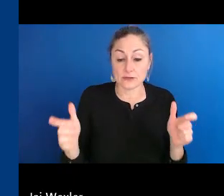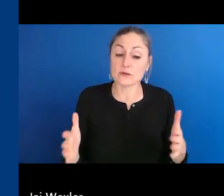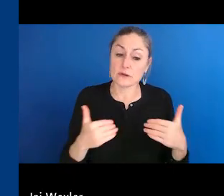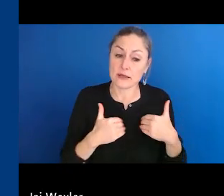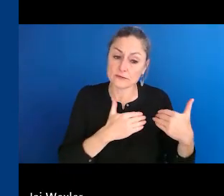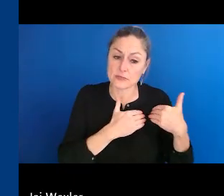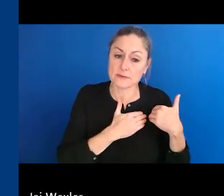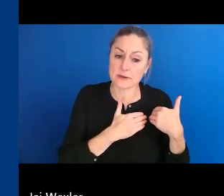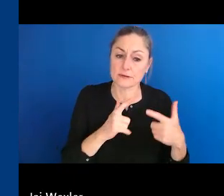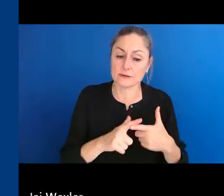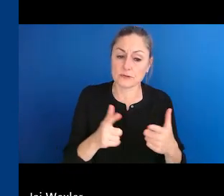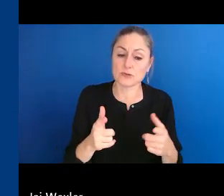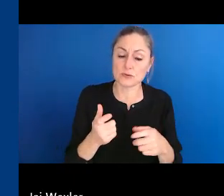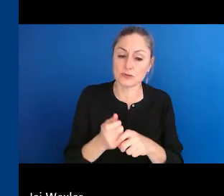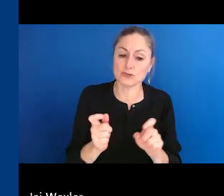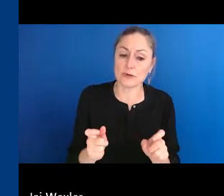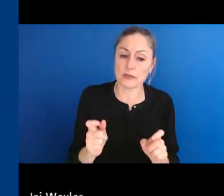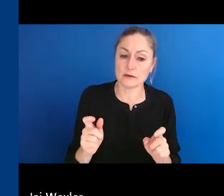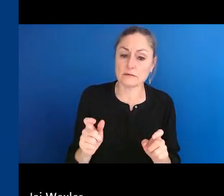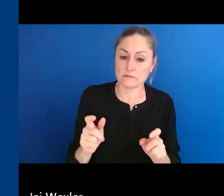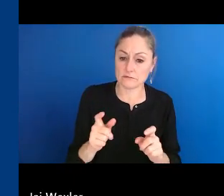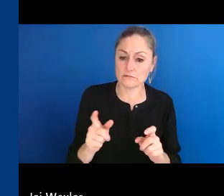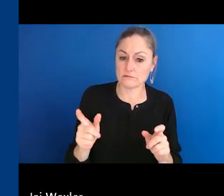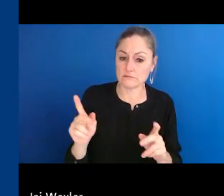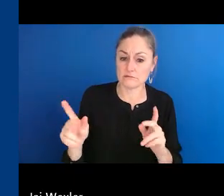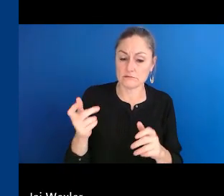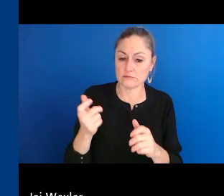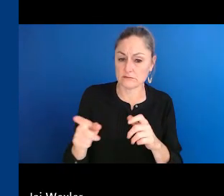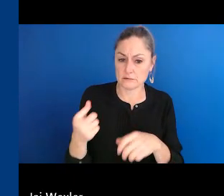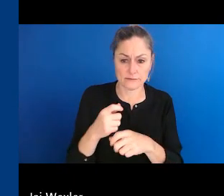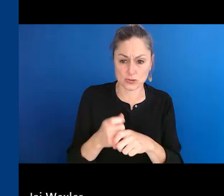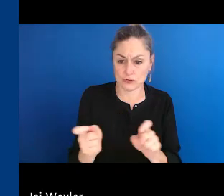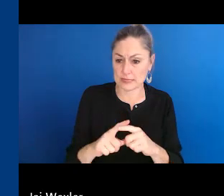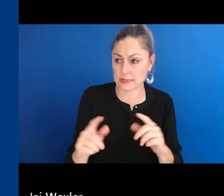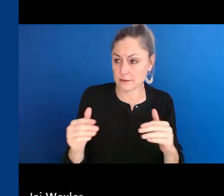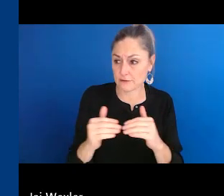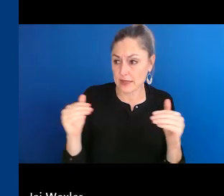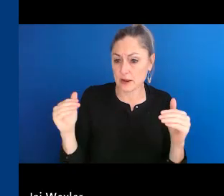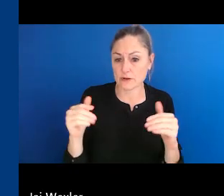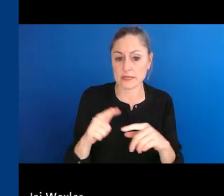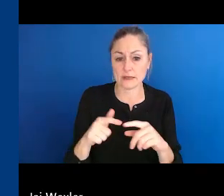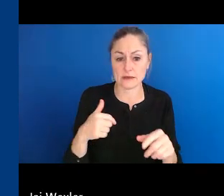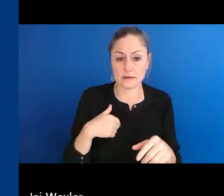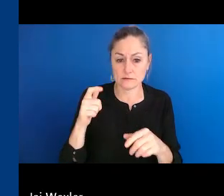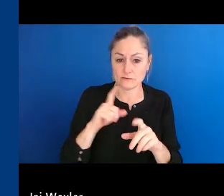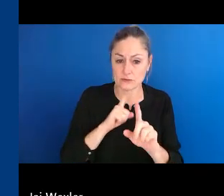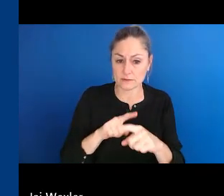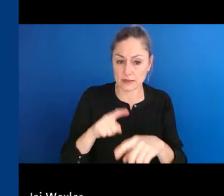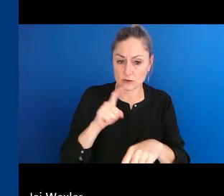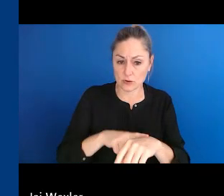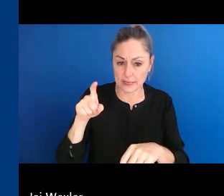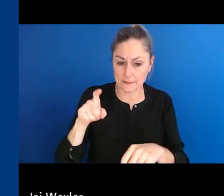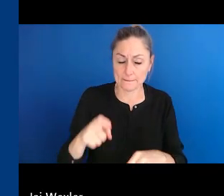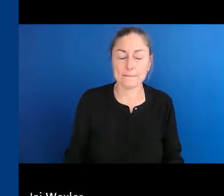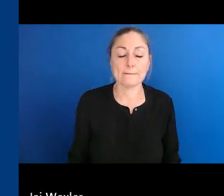treat residents who are making these requests fairly and to respond in a timely manner.